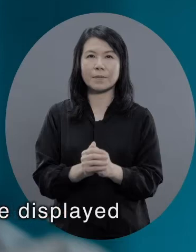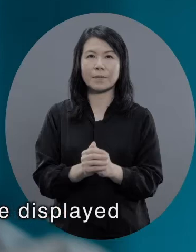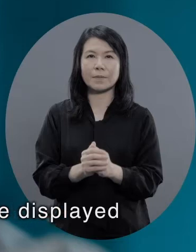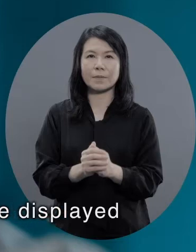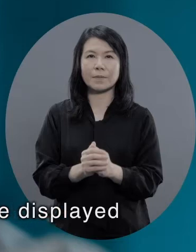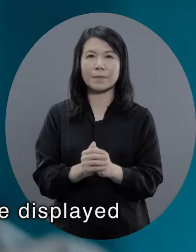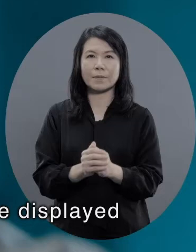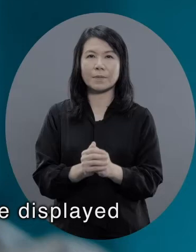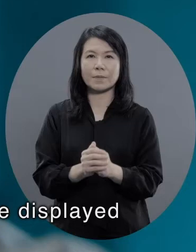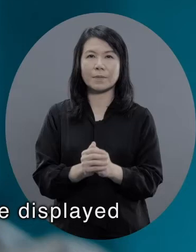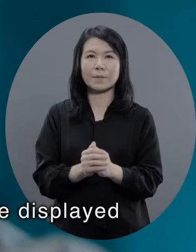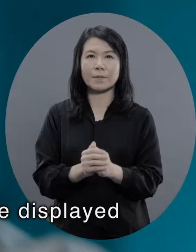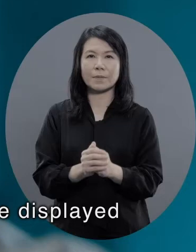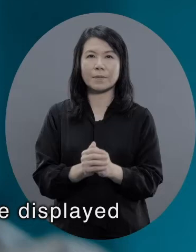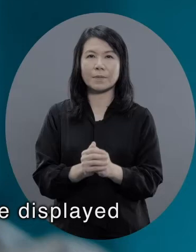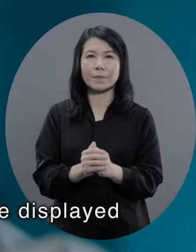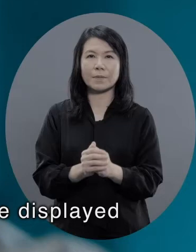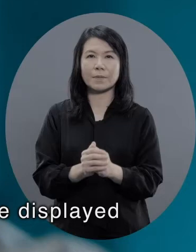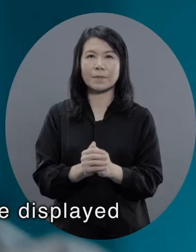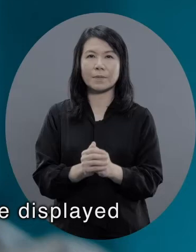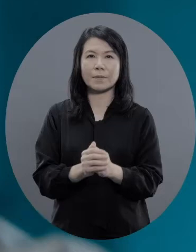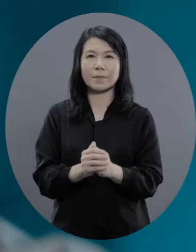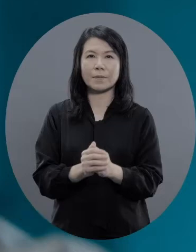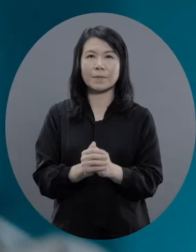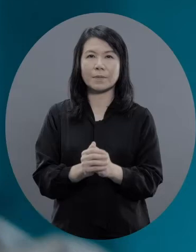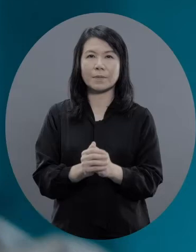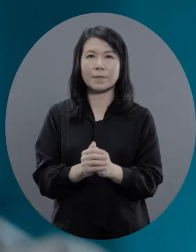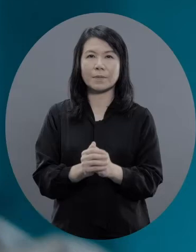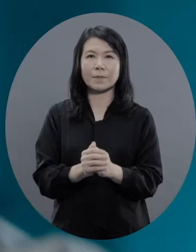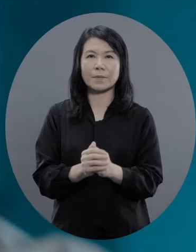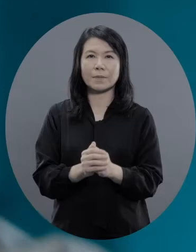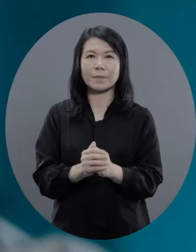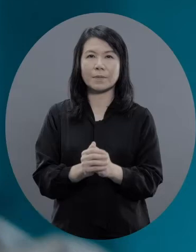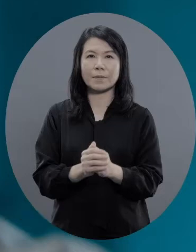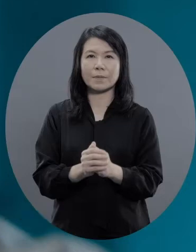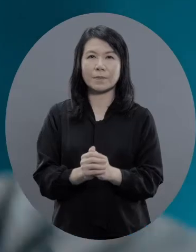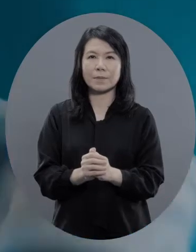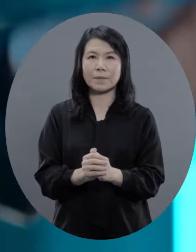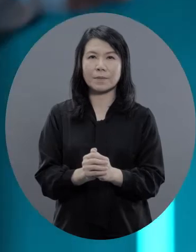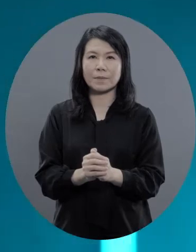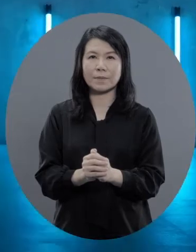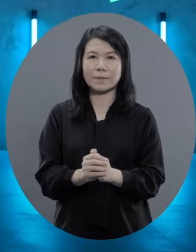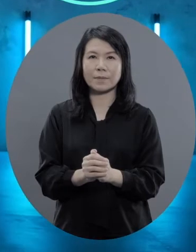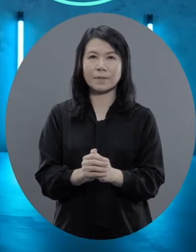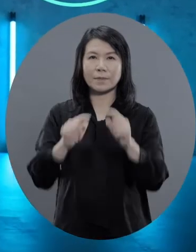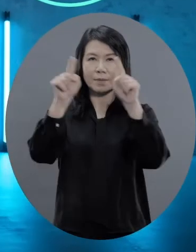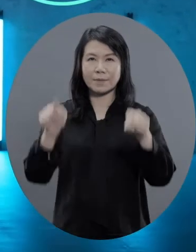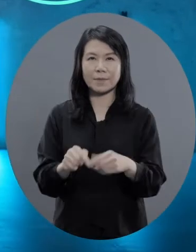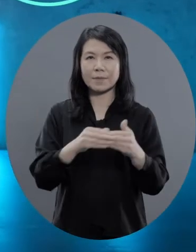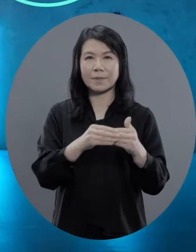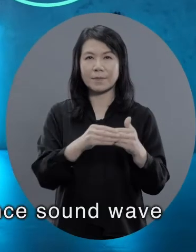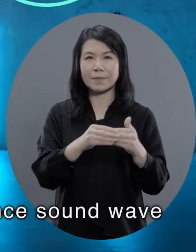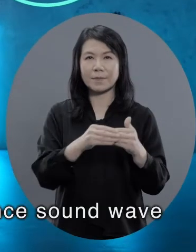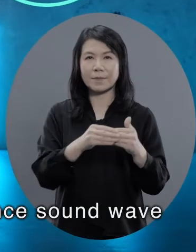school document, age under 11, are displayed. The voiceover of the artificial intelligence says, "With the required